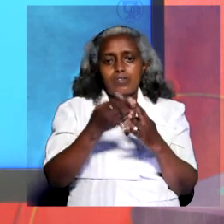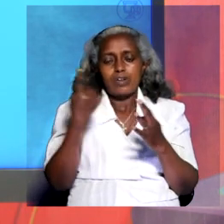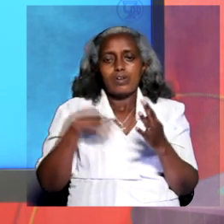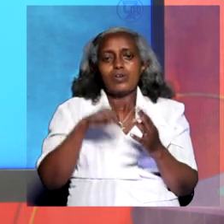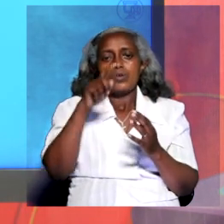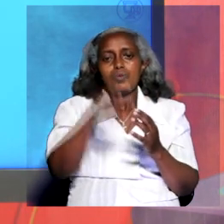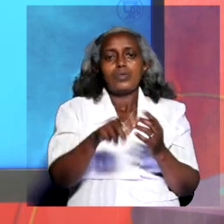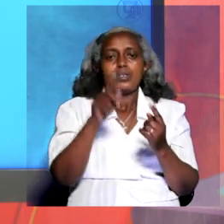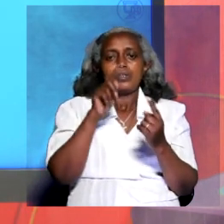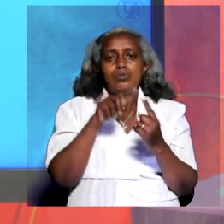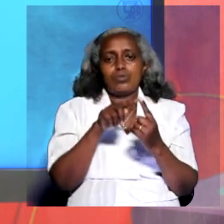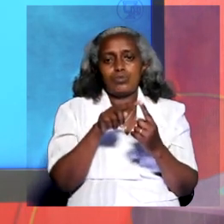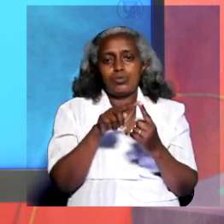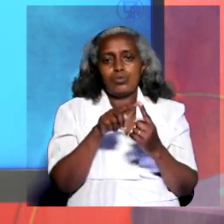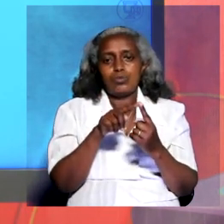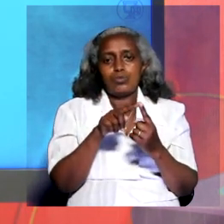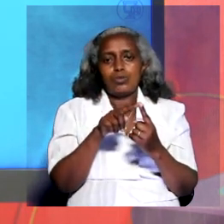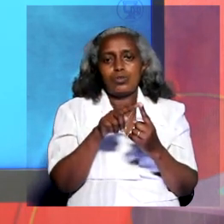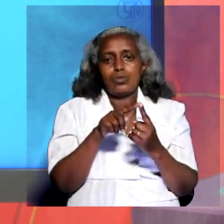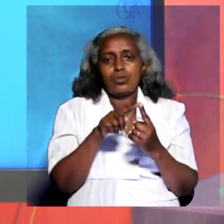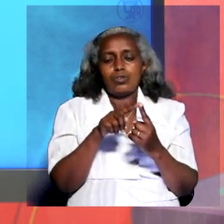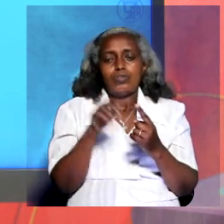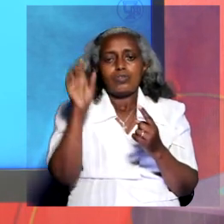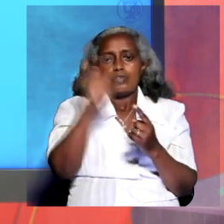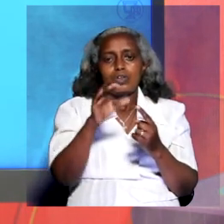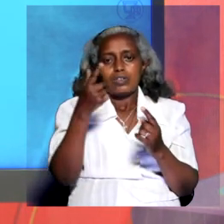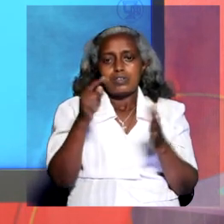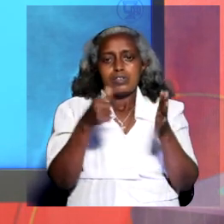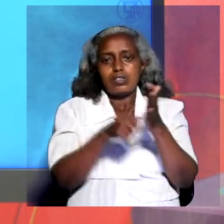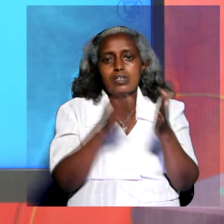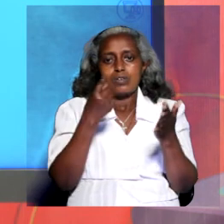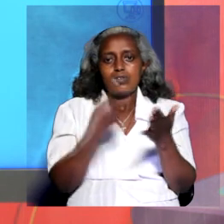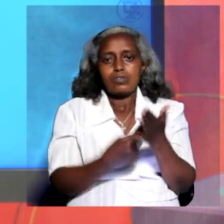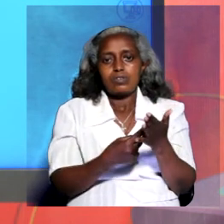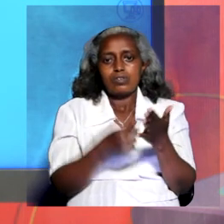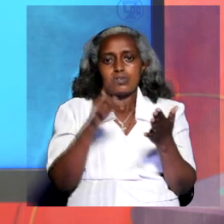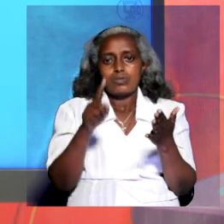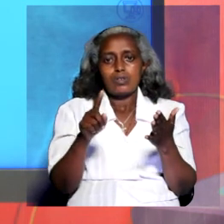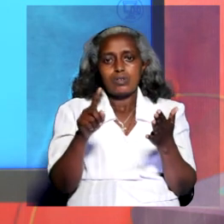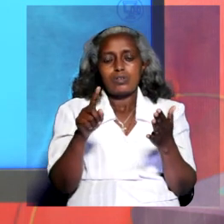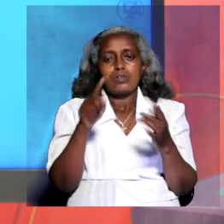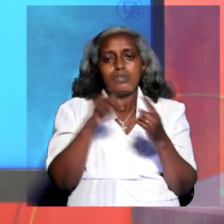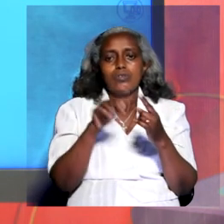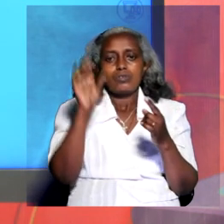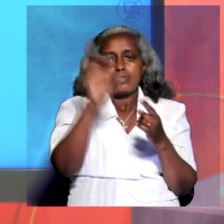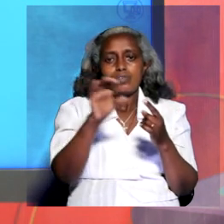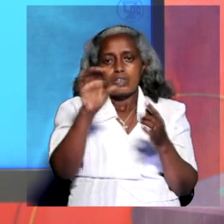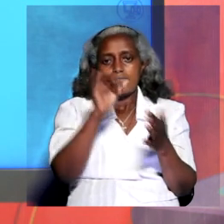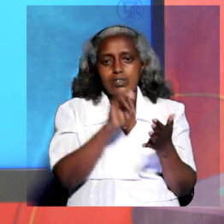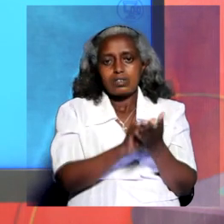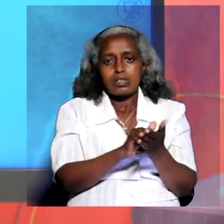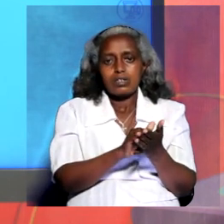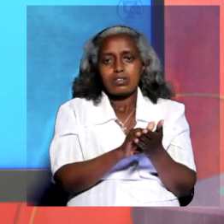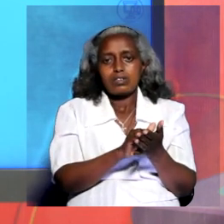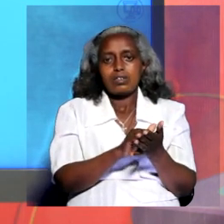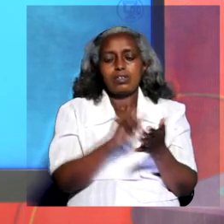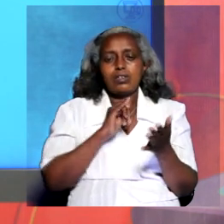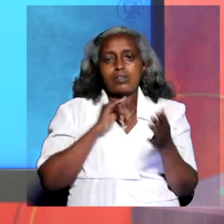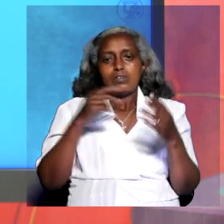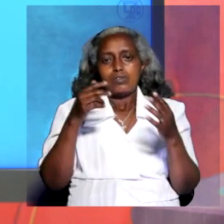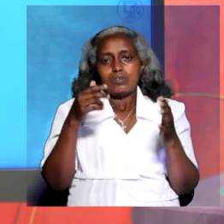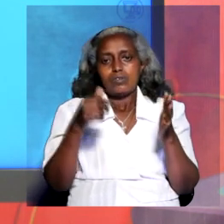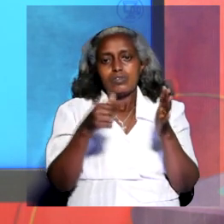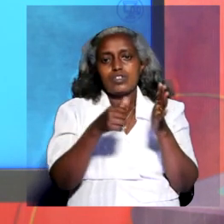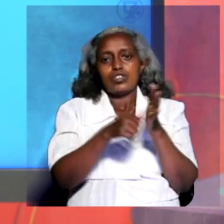to know or find the sign of this value. So, to find that, I have to use sign